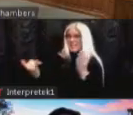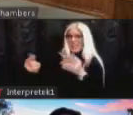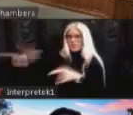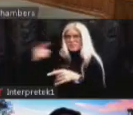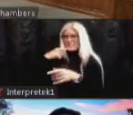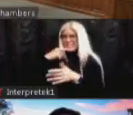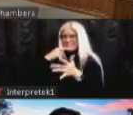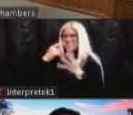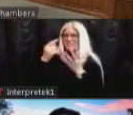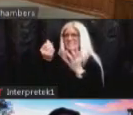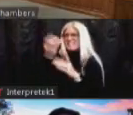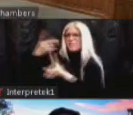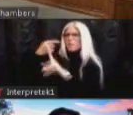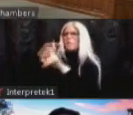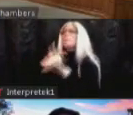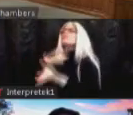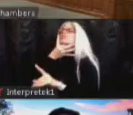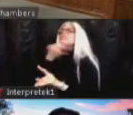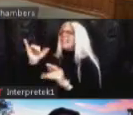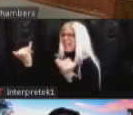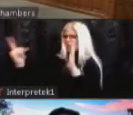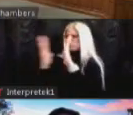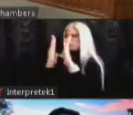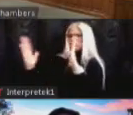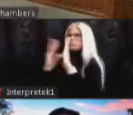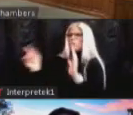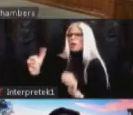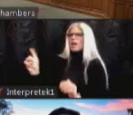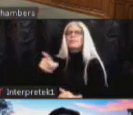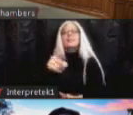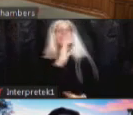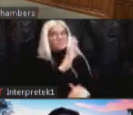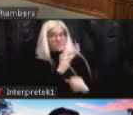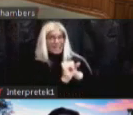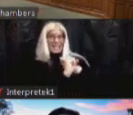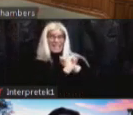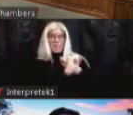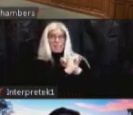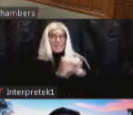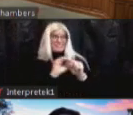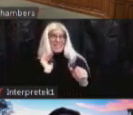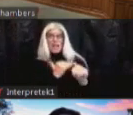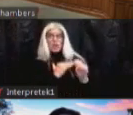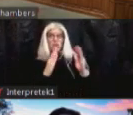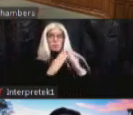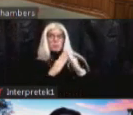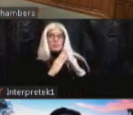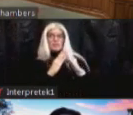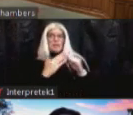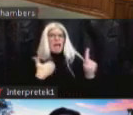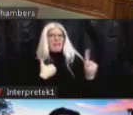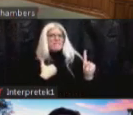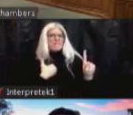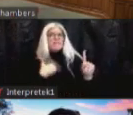you? So the campaign has existed within our community previously, but we're coming to organize it a little